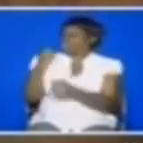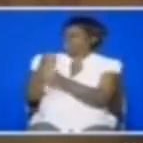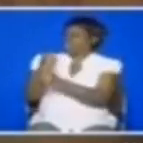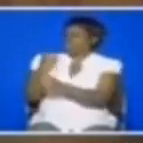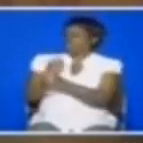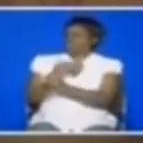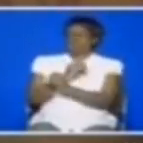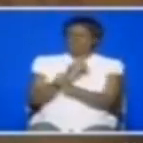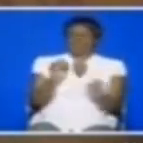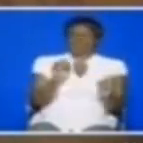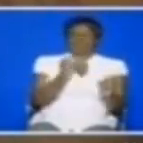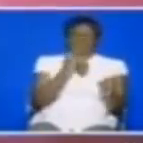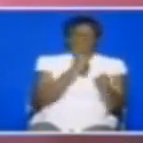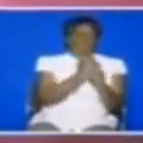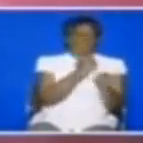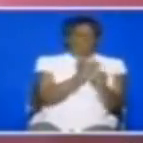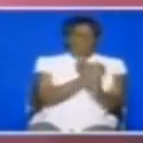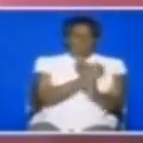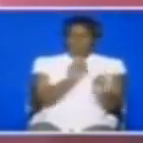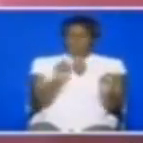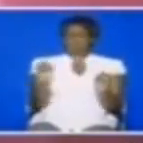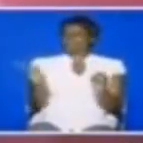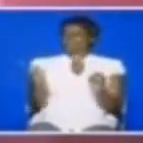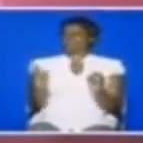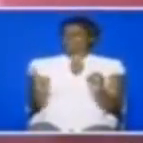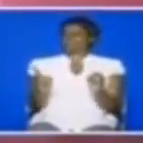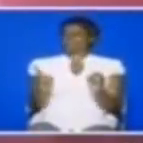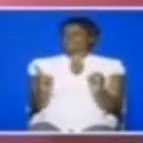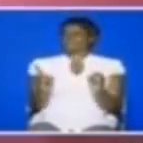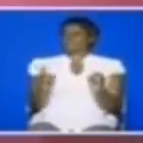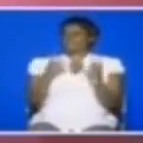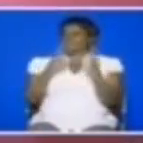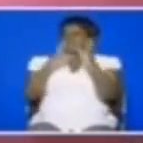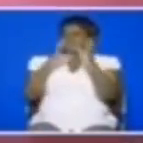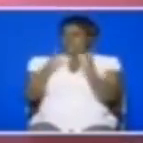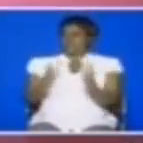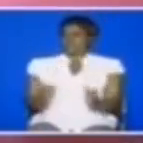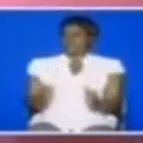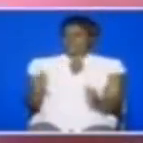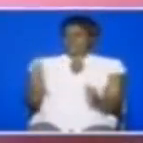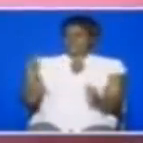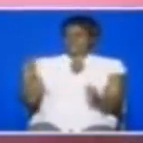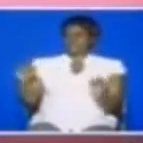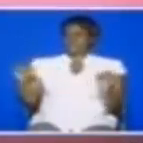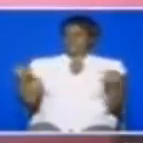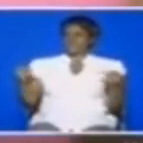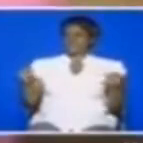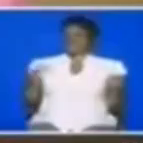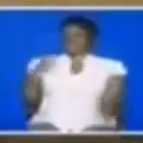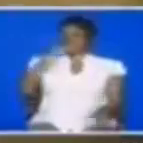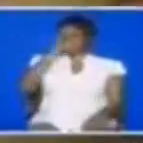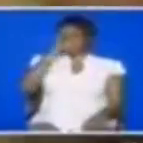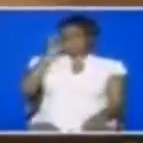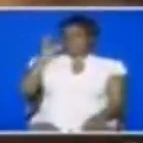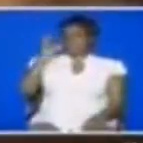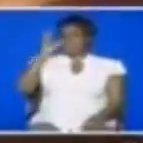joblessness and despair. Carol Derry, KTN News, Nyeri County.